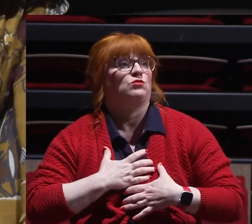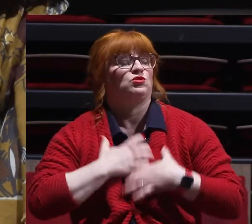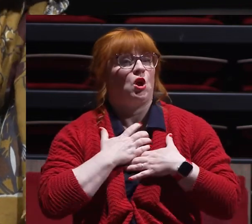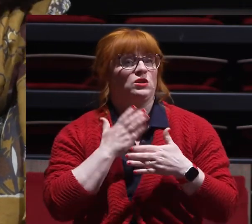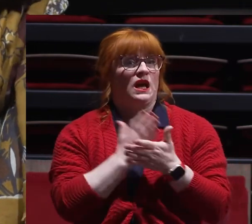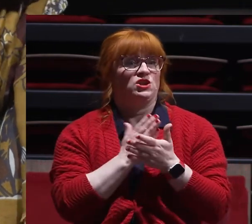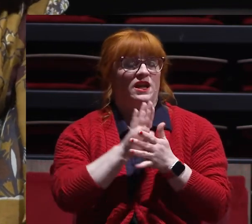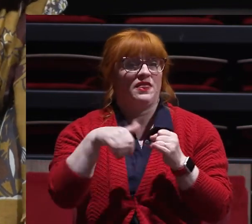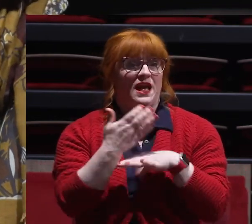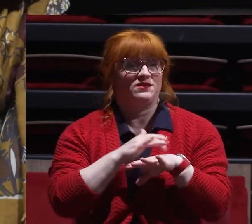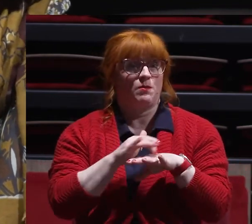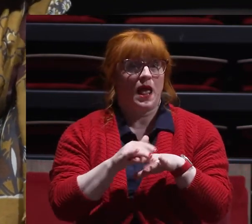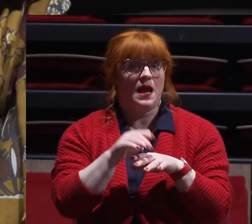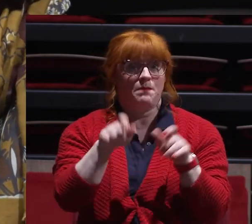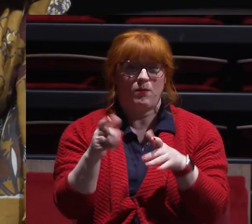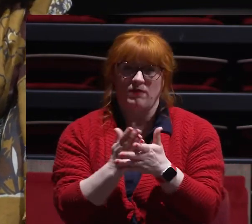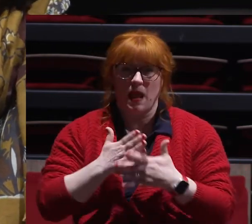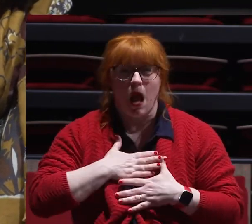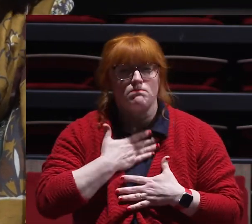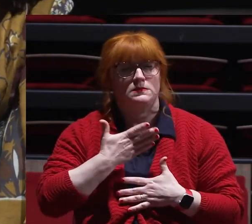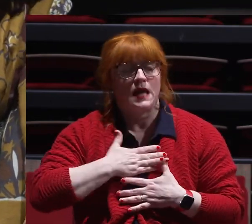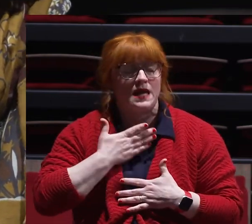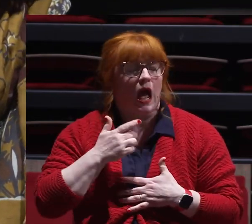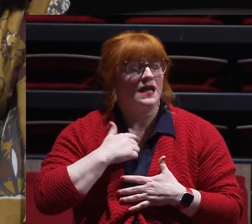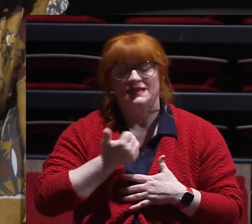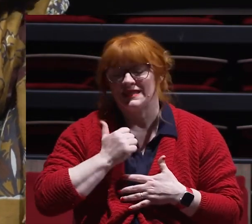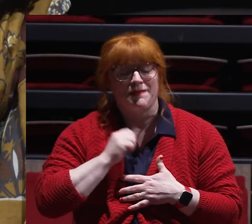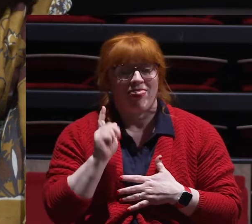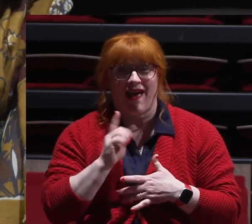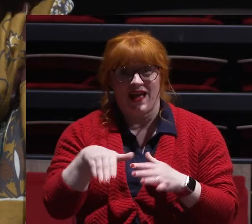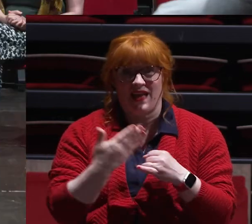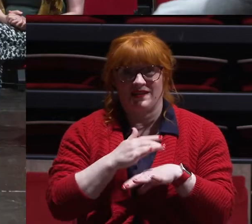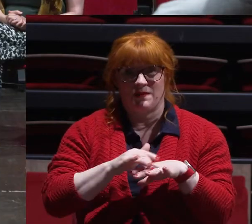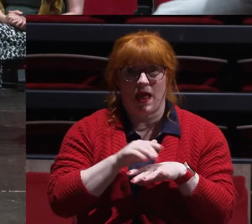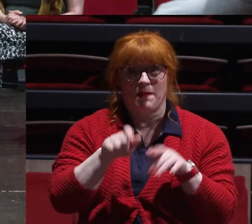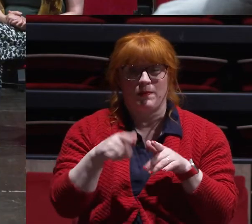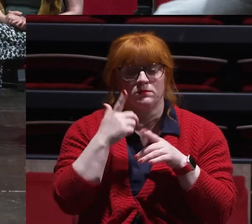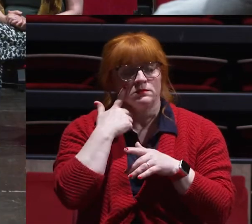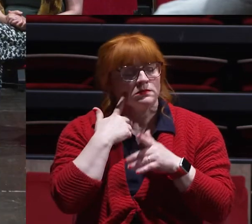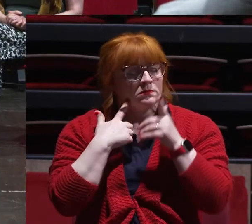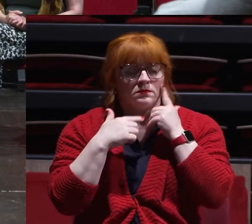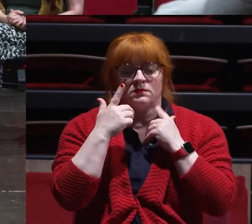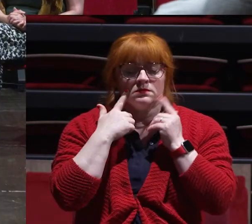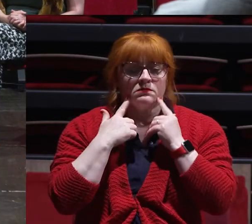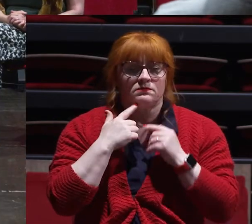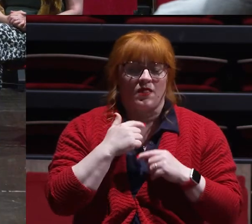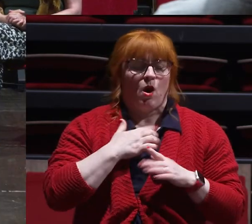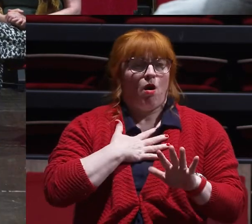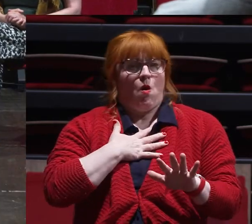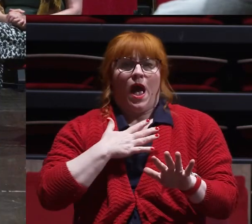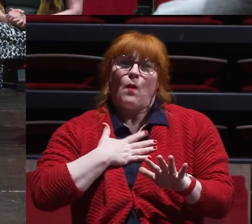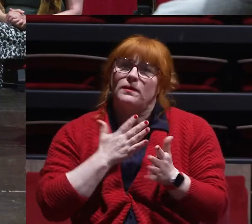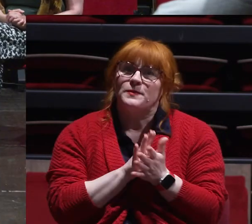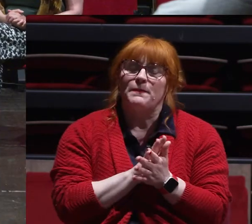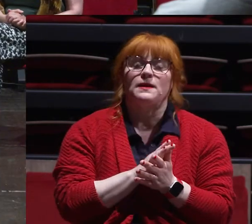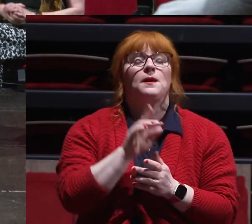the play. I was shocked at how upset people were at the end of the play, and I felt really bad about it, actually. I don't want people crying after my